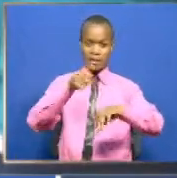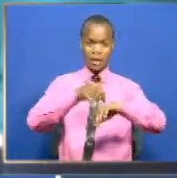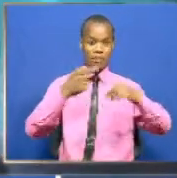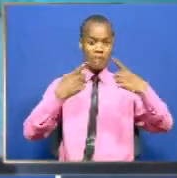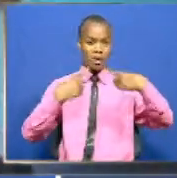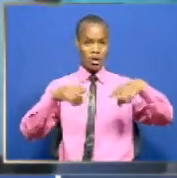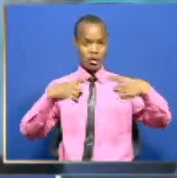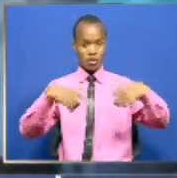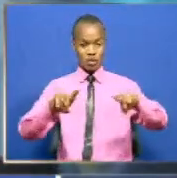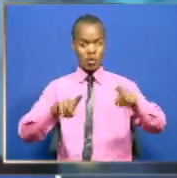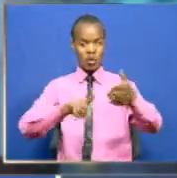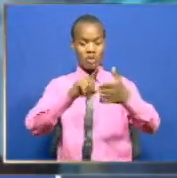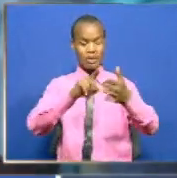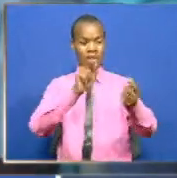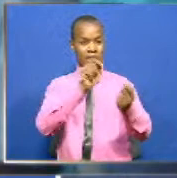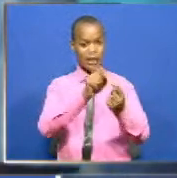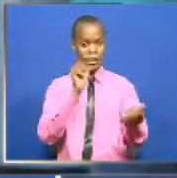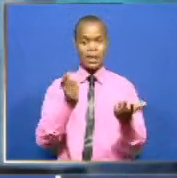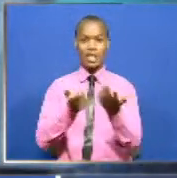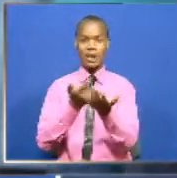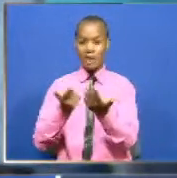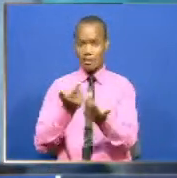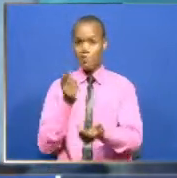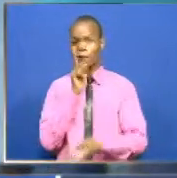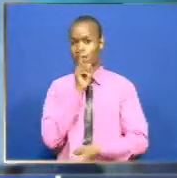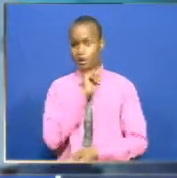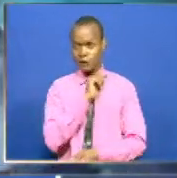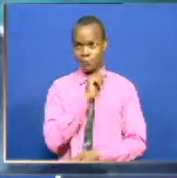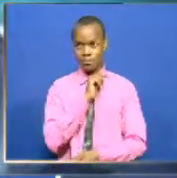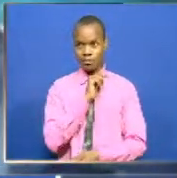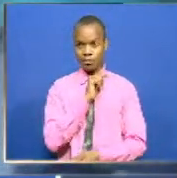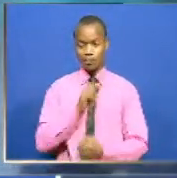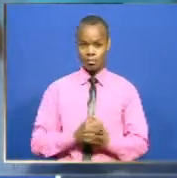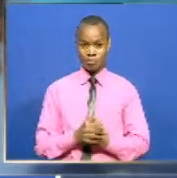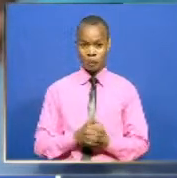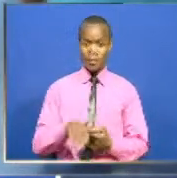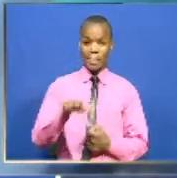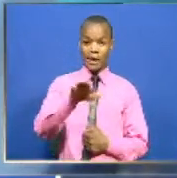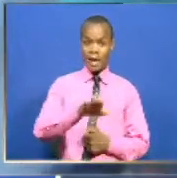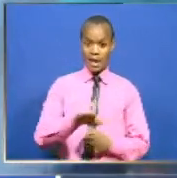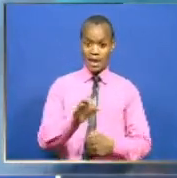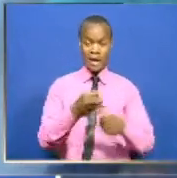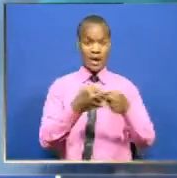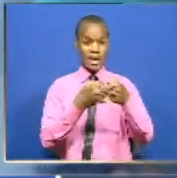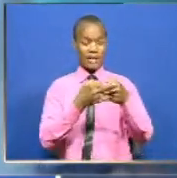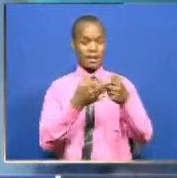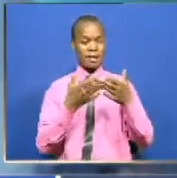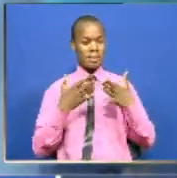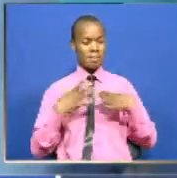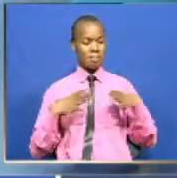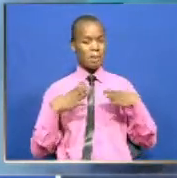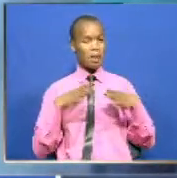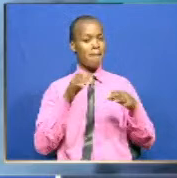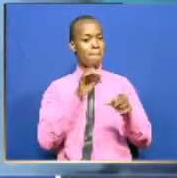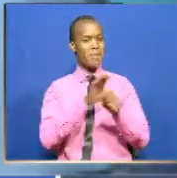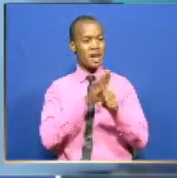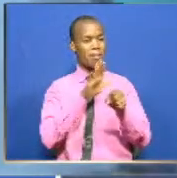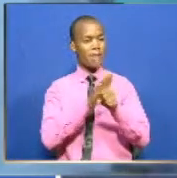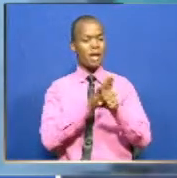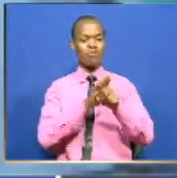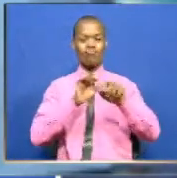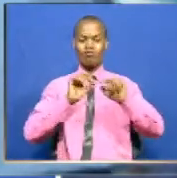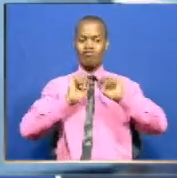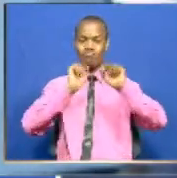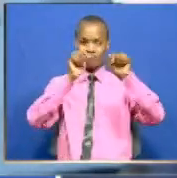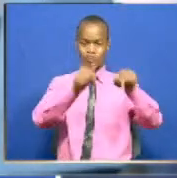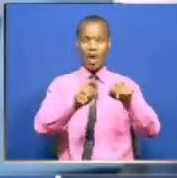the latest tests that have been done. And here in Kibra, the turnout was positive. People started trickling